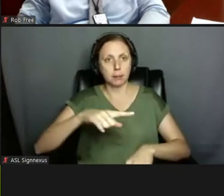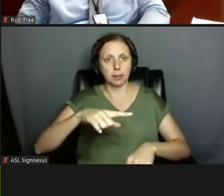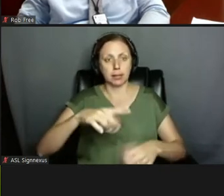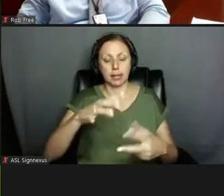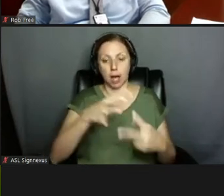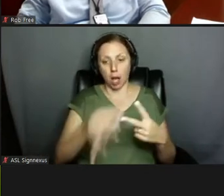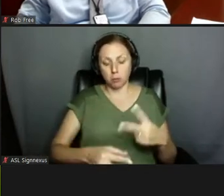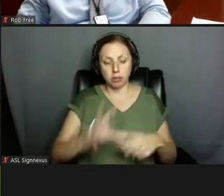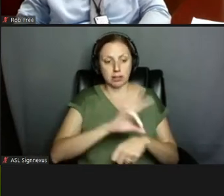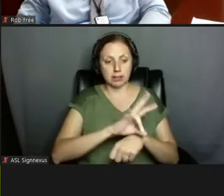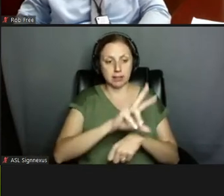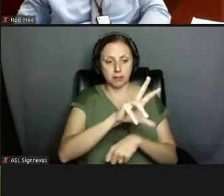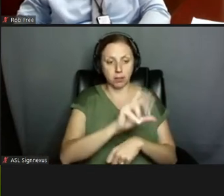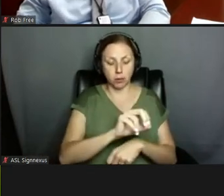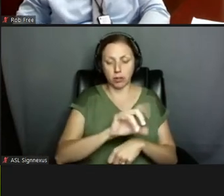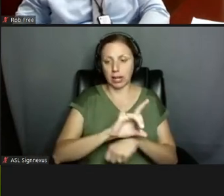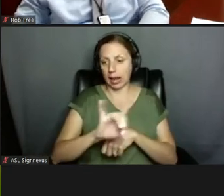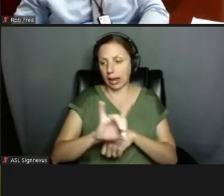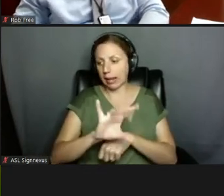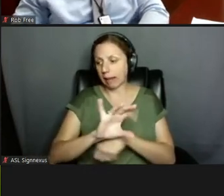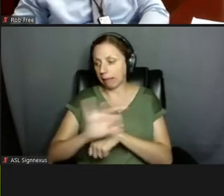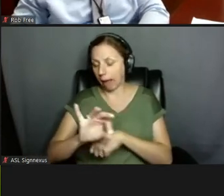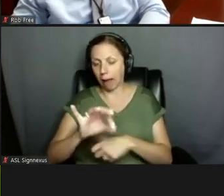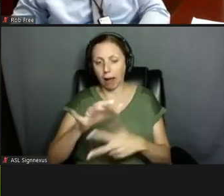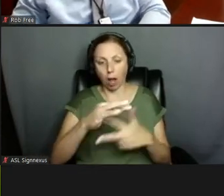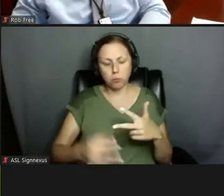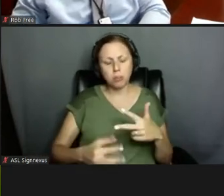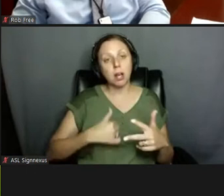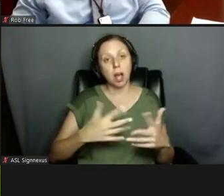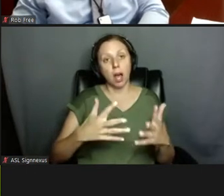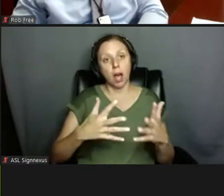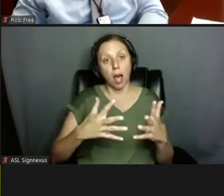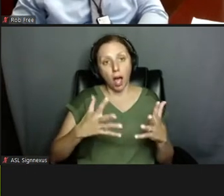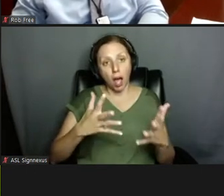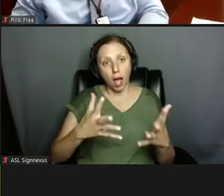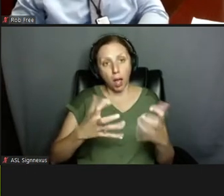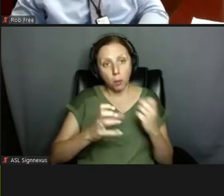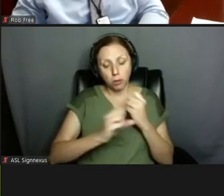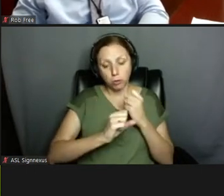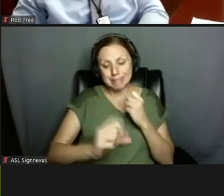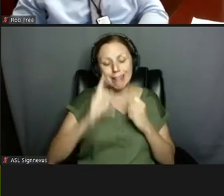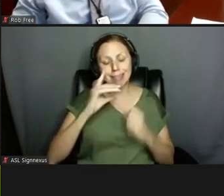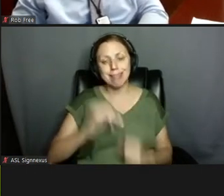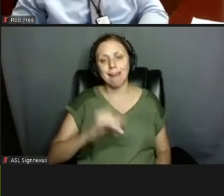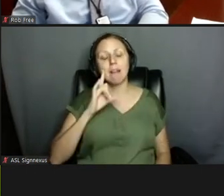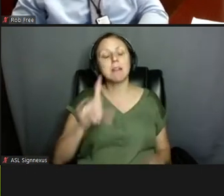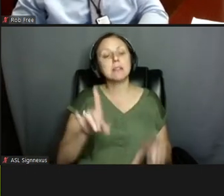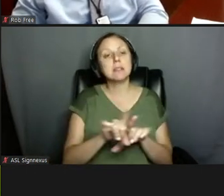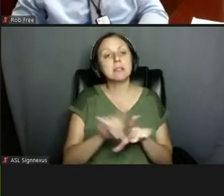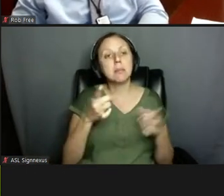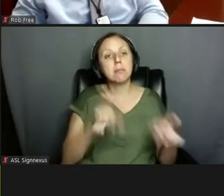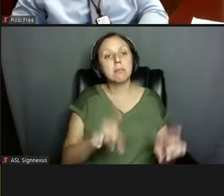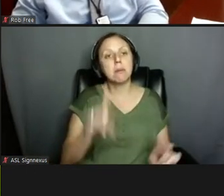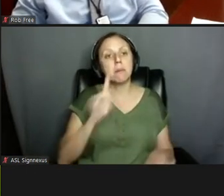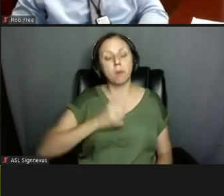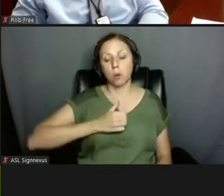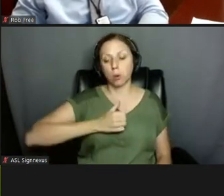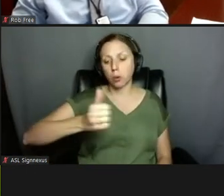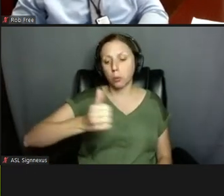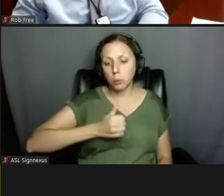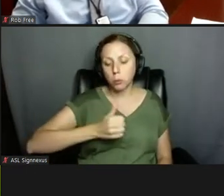8 o'clock, 9 o'clock. I'd like to extend that. The same goes for commuting to